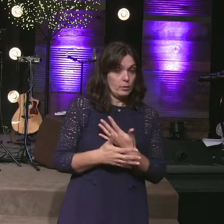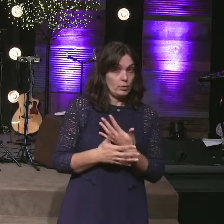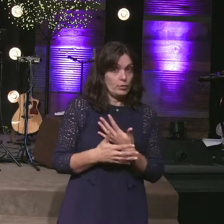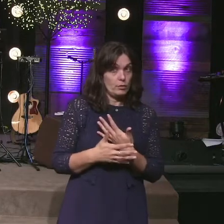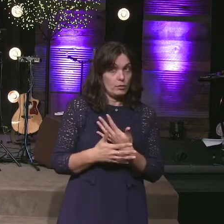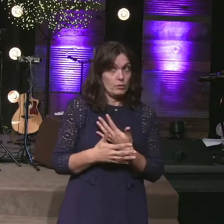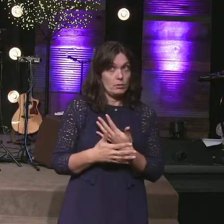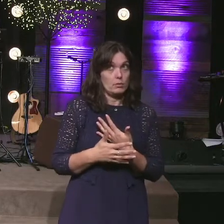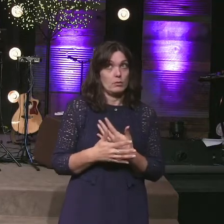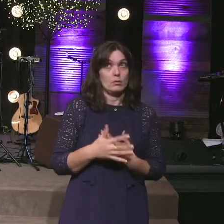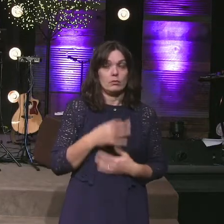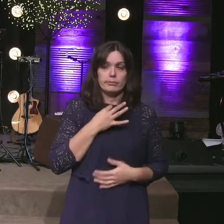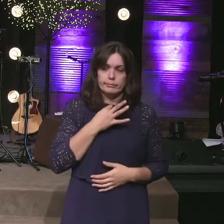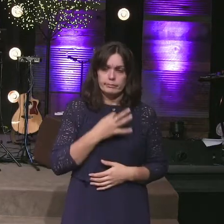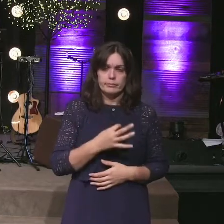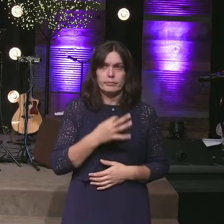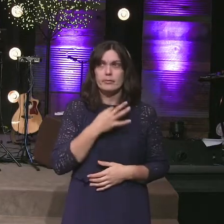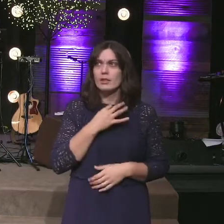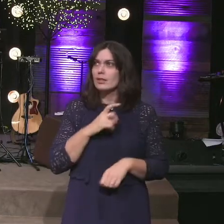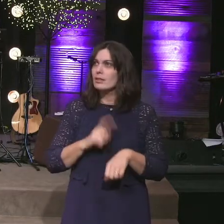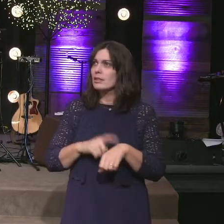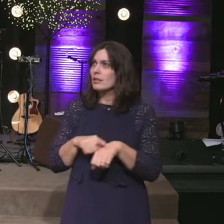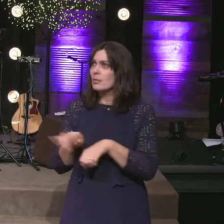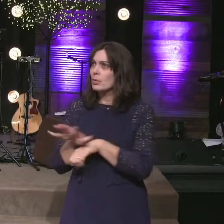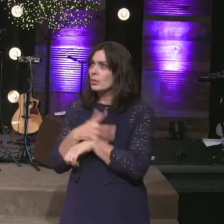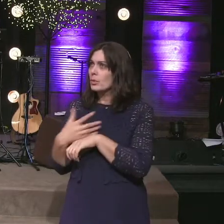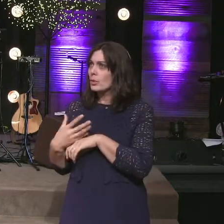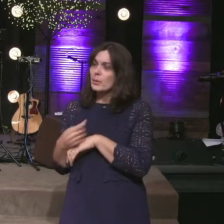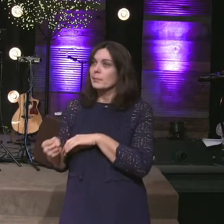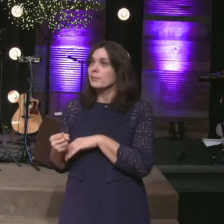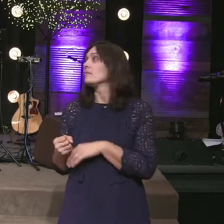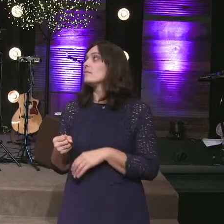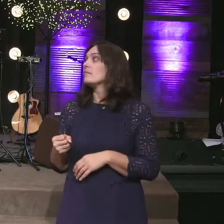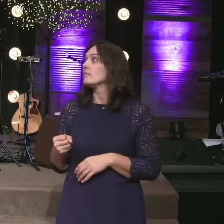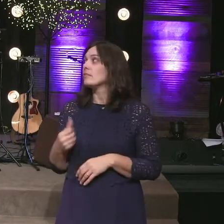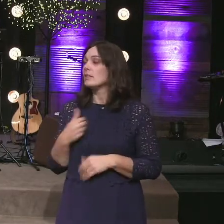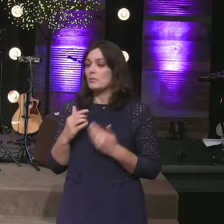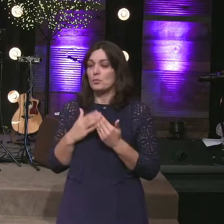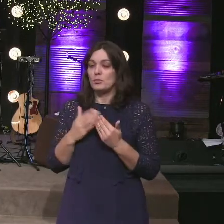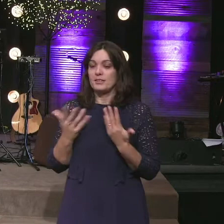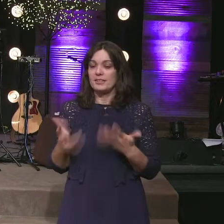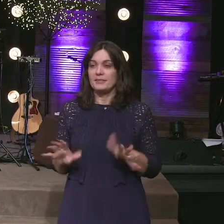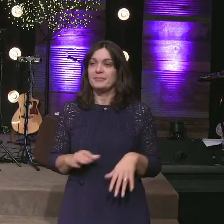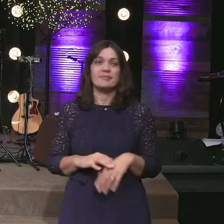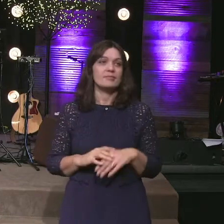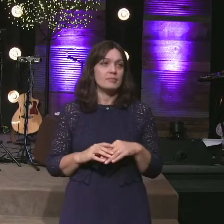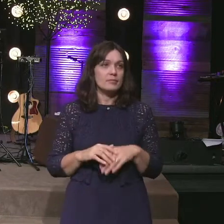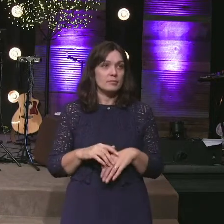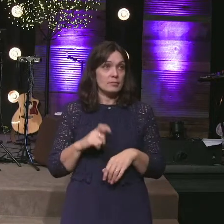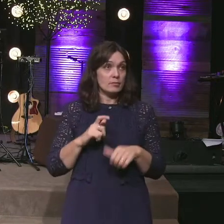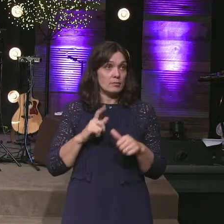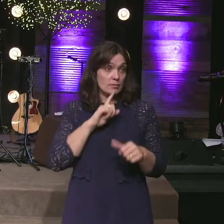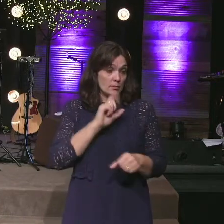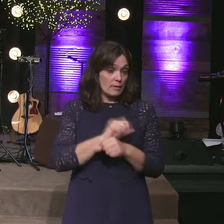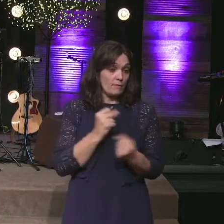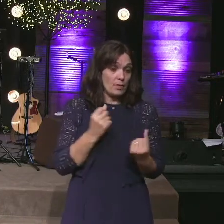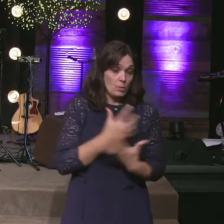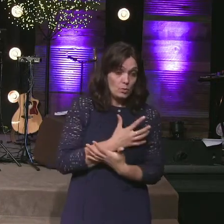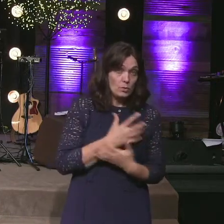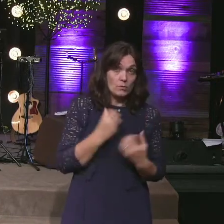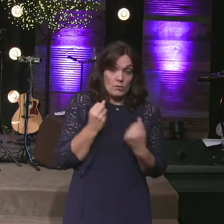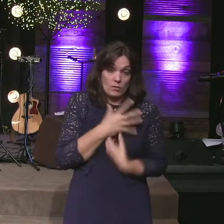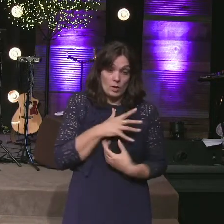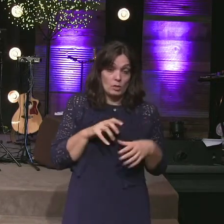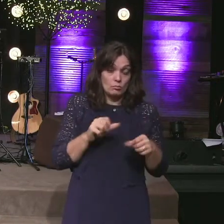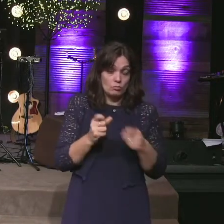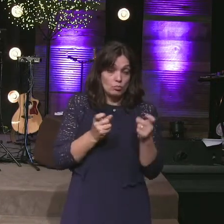Oh my gosh, where did the time go? I'm almost done. Is it fear? Is it fear that's in you? Because right now